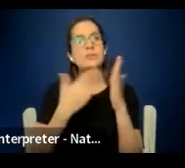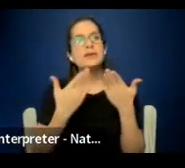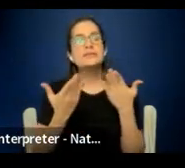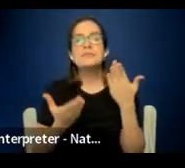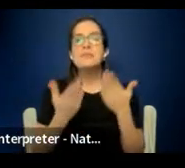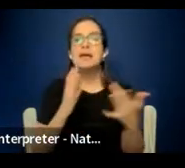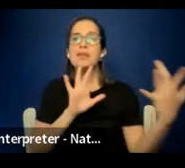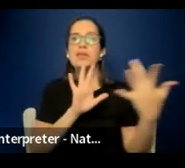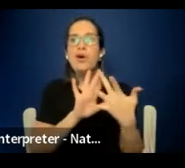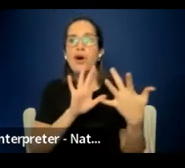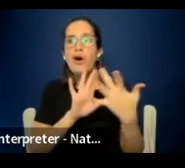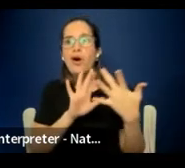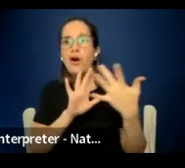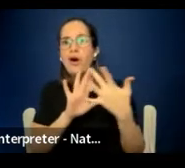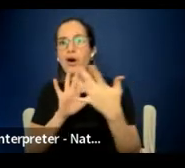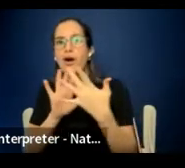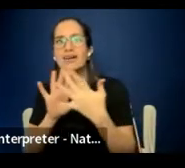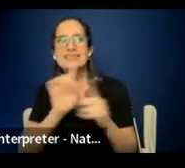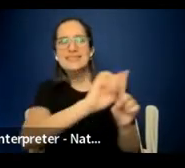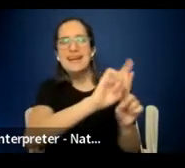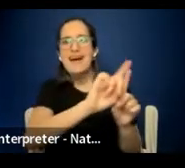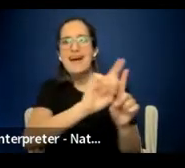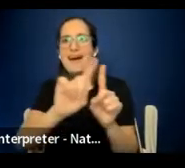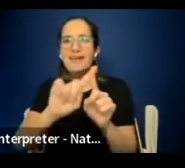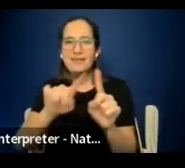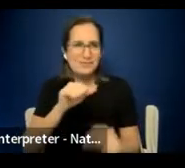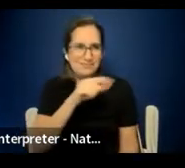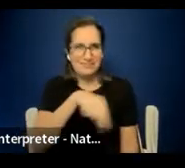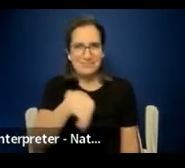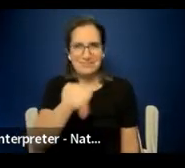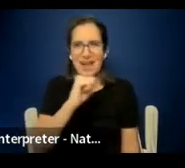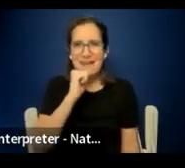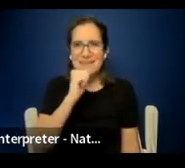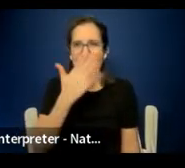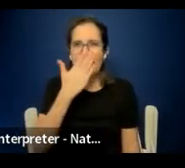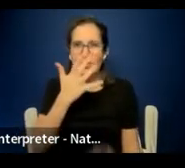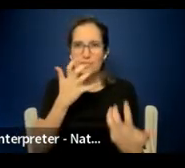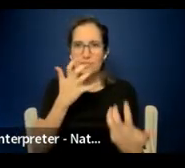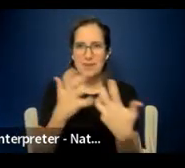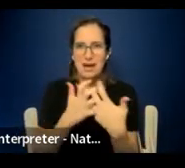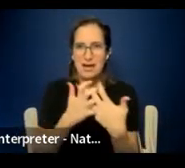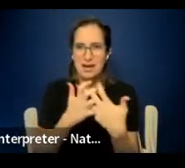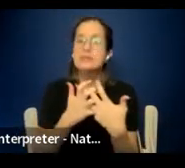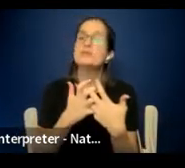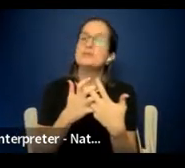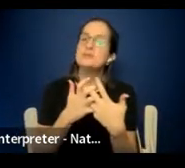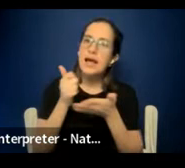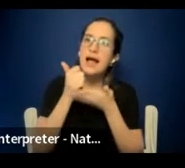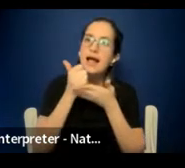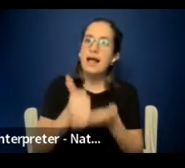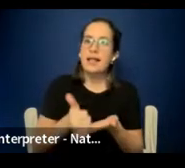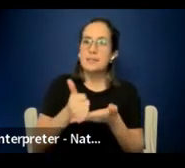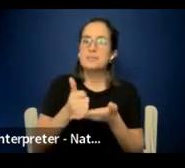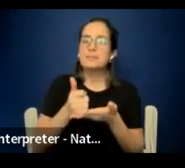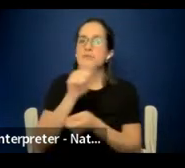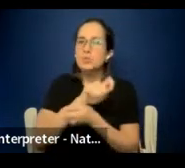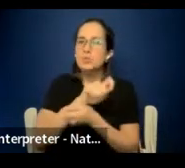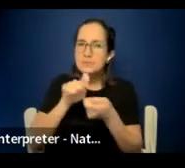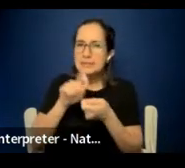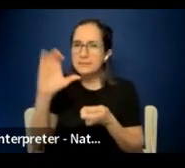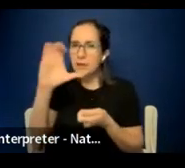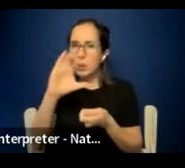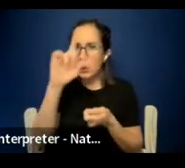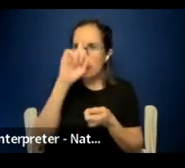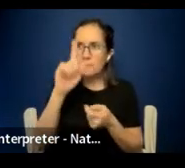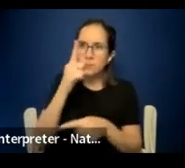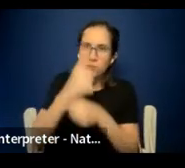a good fit for that. You know, you weed out people that wouldn't be a good fit, and you really sort of encourage people that are a good fit to reach out to you. So it saves